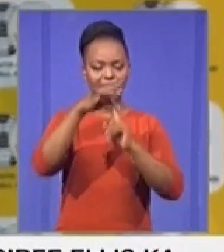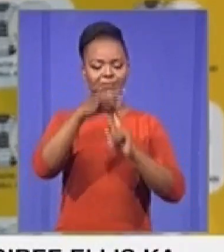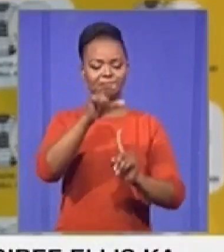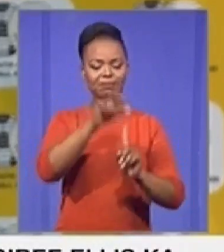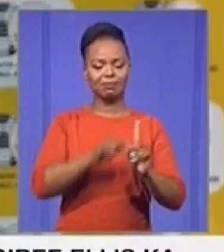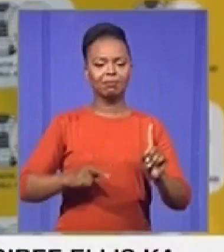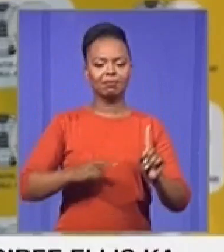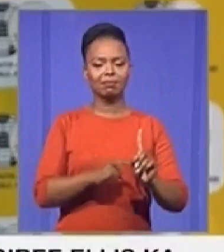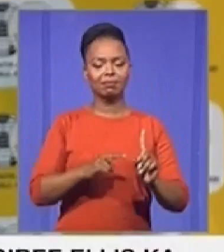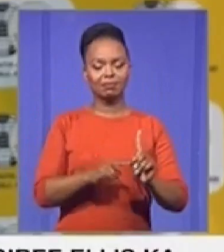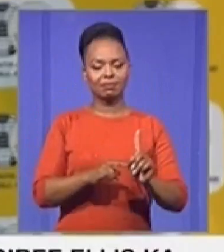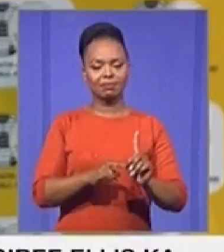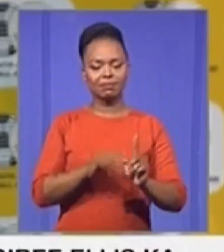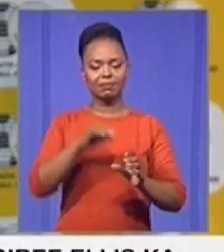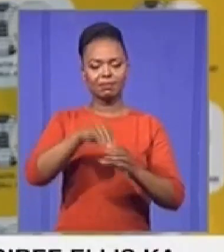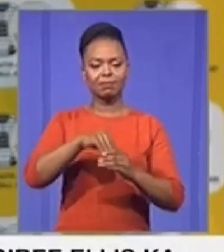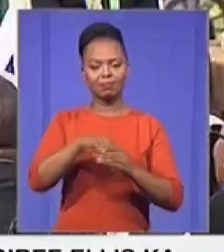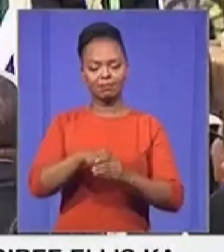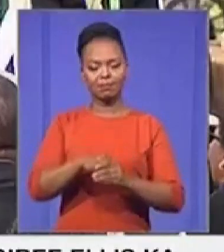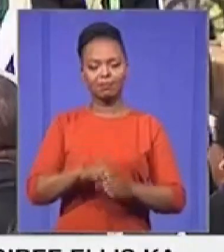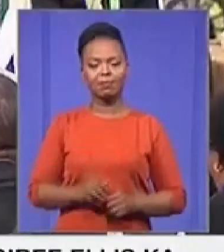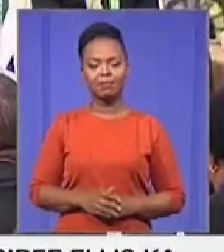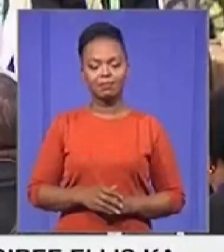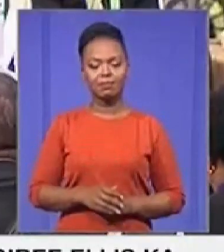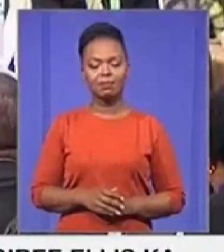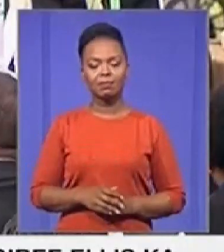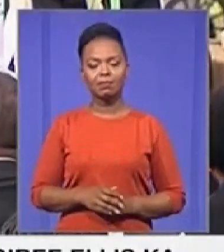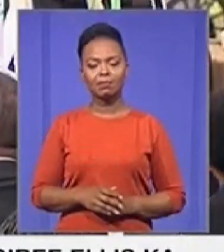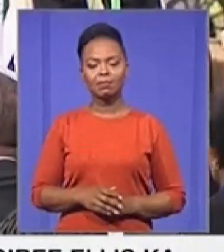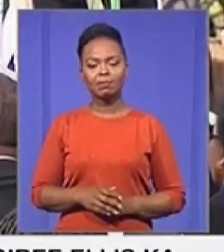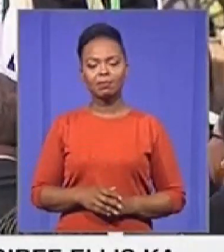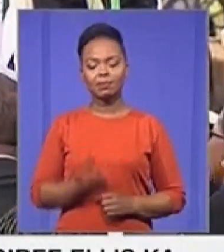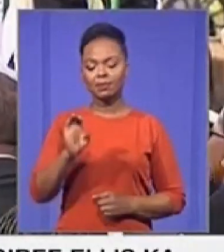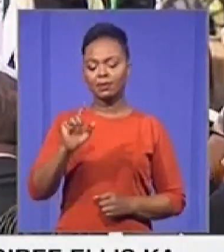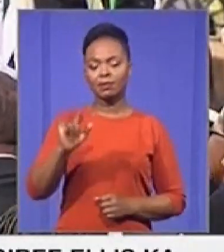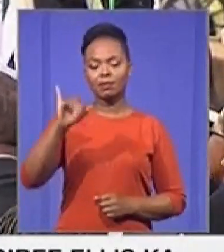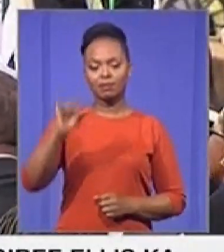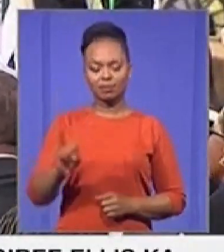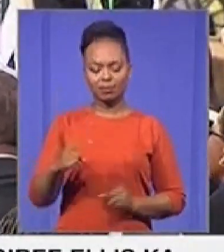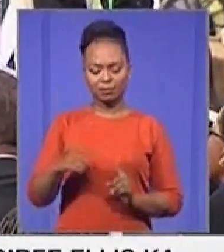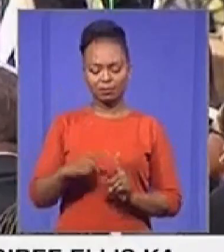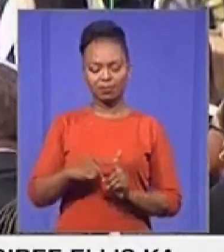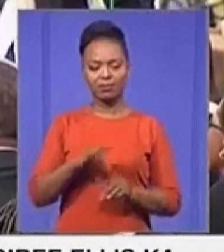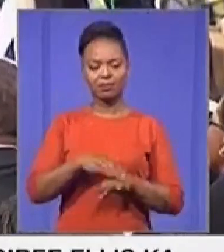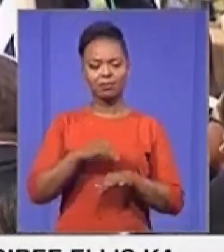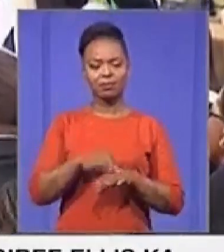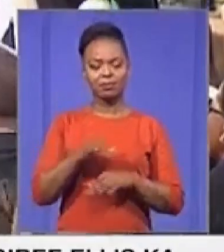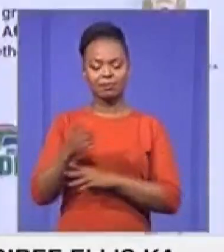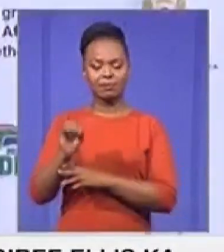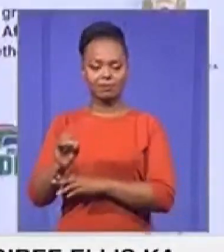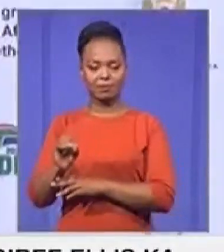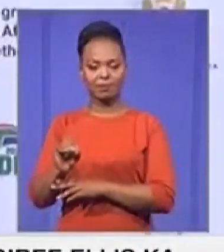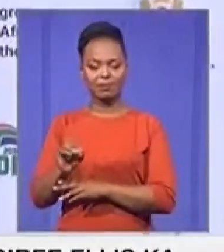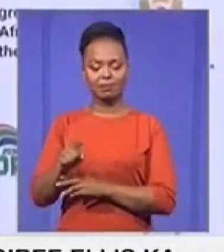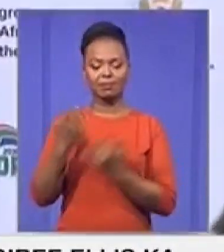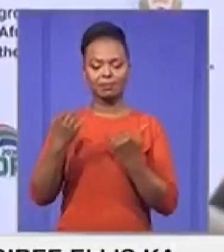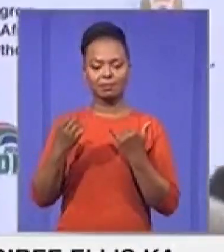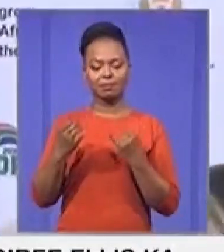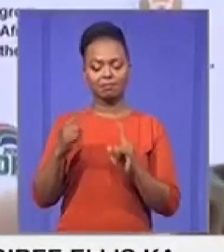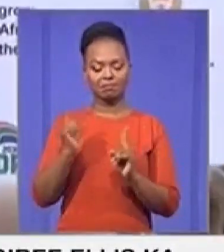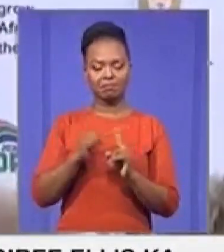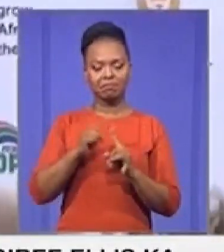of Ikamanga in gold. Ellis yo a nago le mengwaga e masometshela ke yena yo e